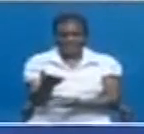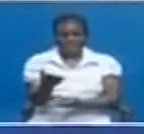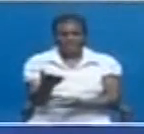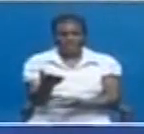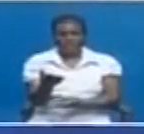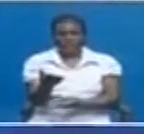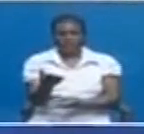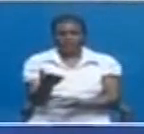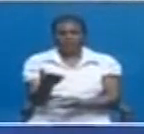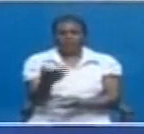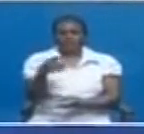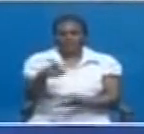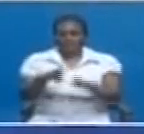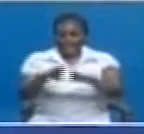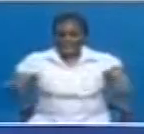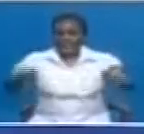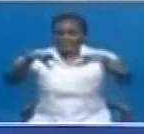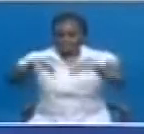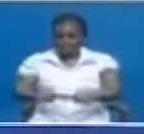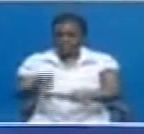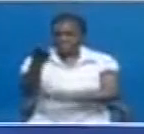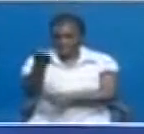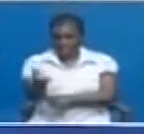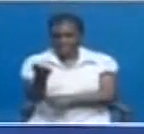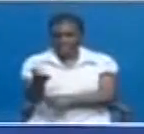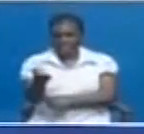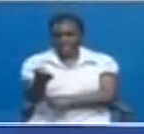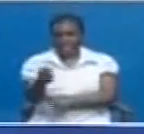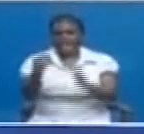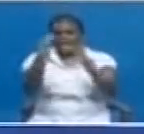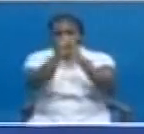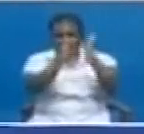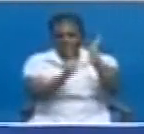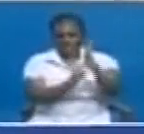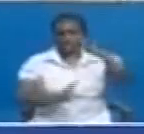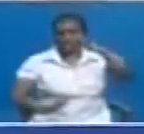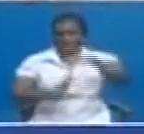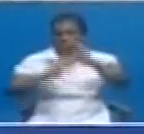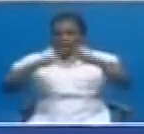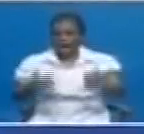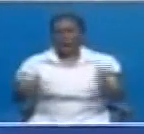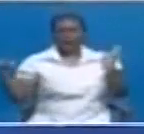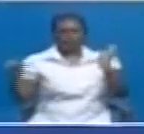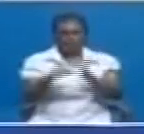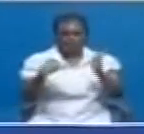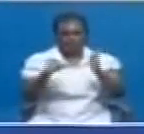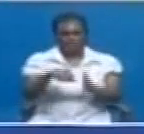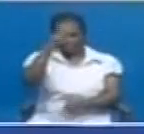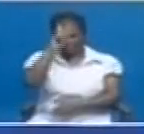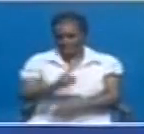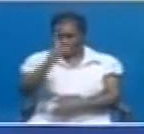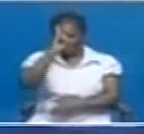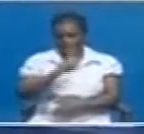the rest. The now rampant land grabbing question was to break the ice, painting the picture just how chronic the scheme of things was.